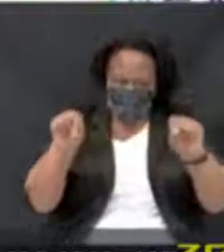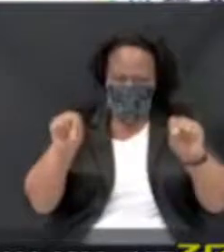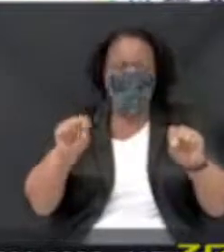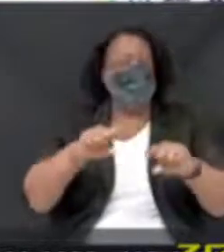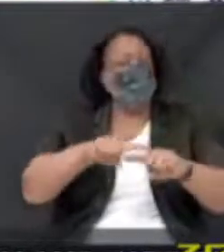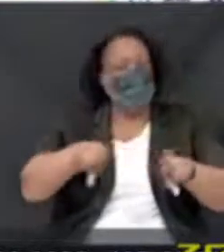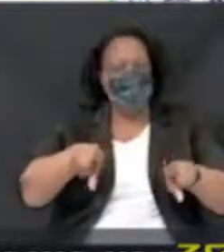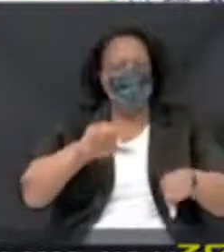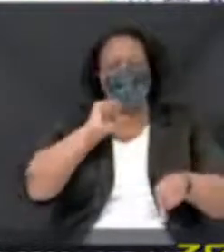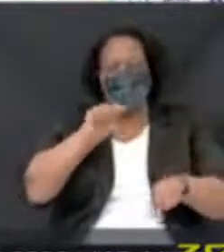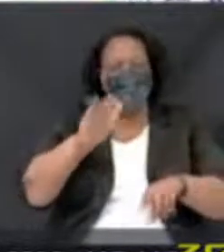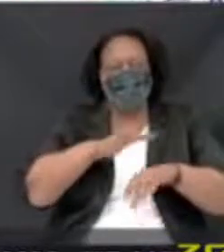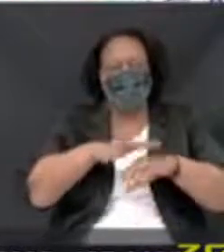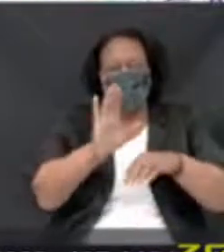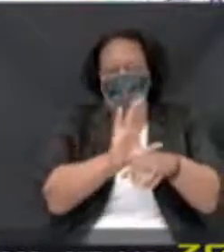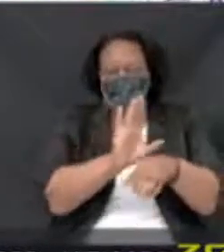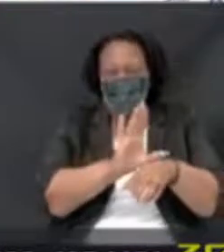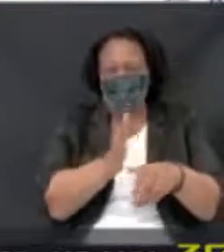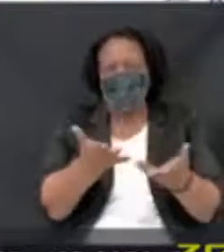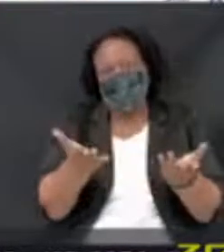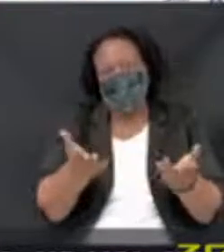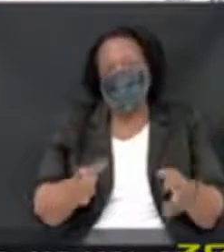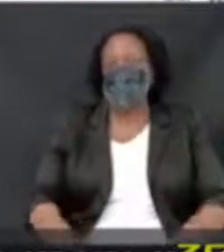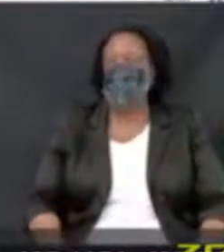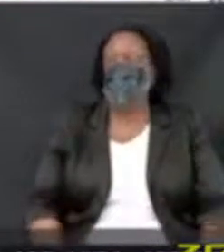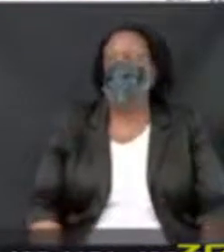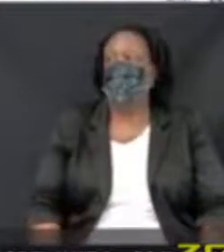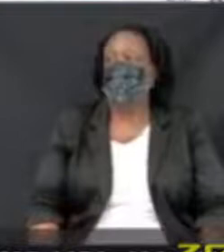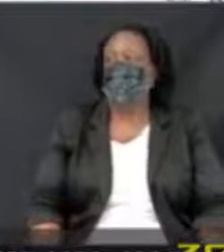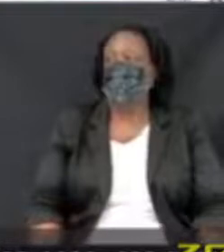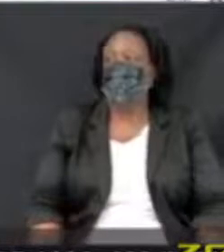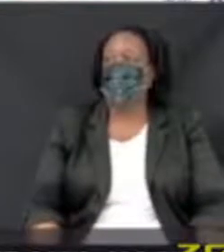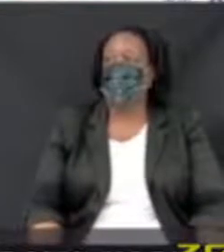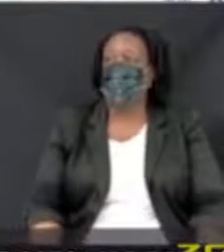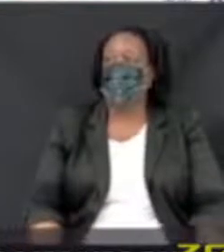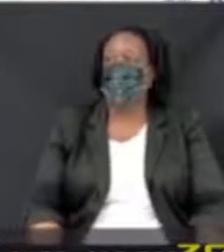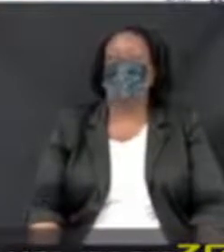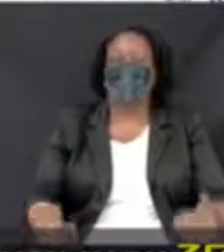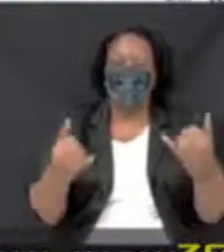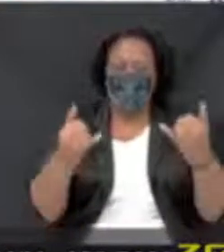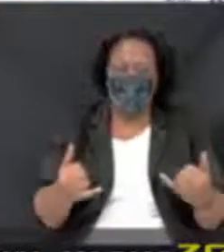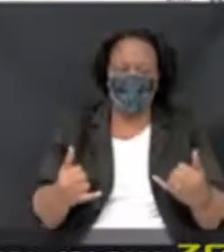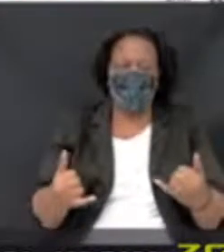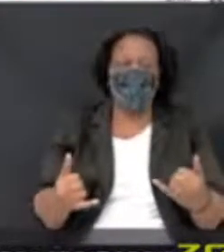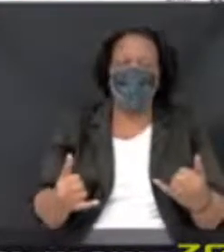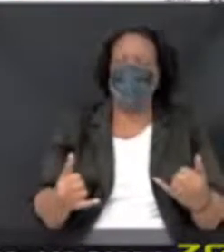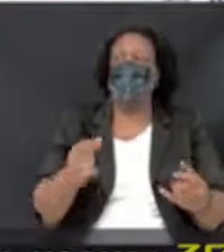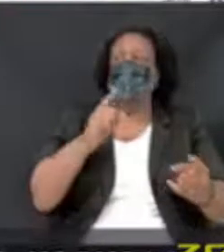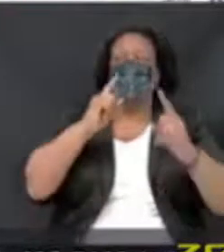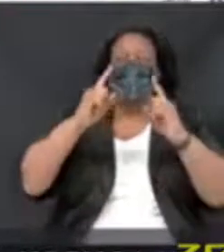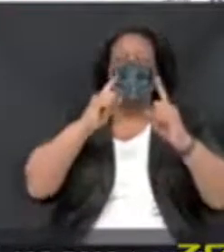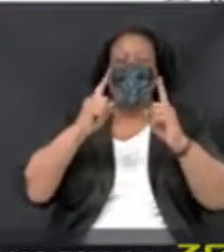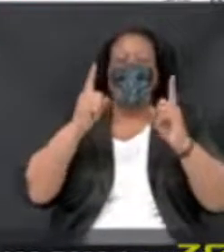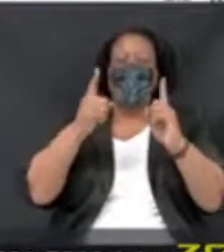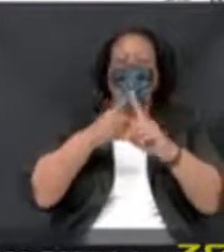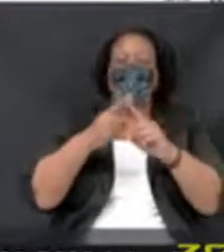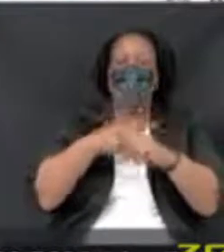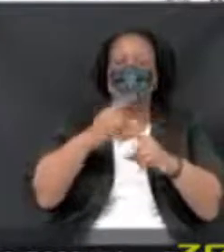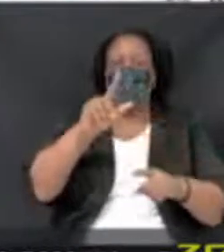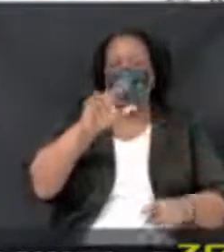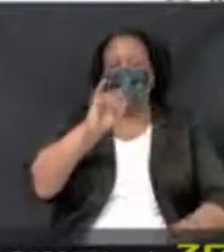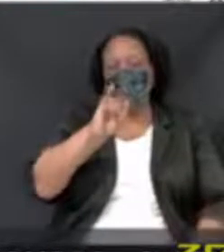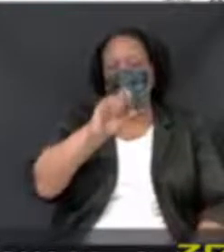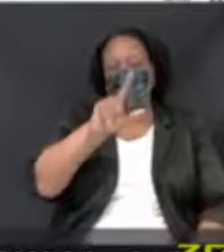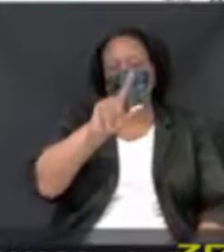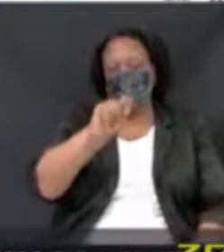Very good question, Mr. Williams. And so the Ministry of Health is in dialogue with the IT department such that the